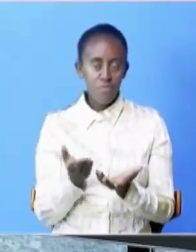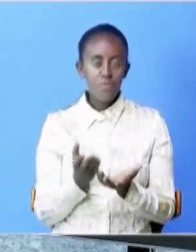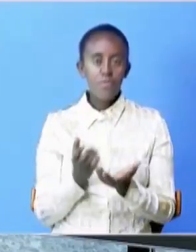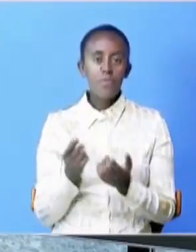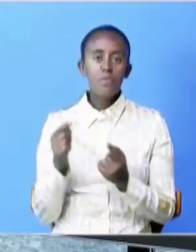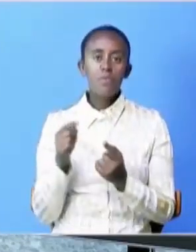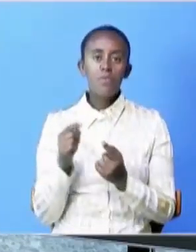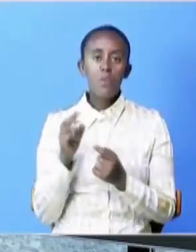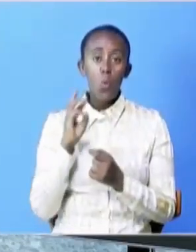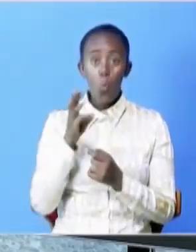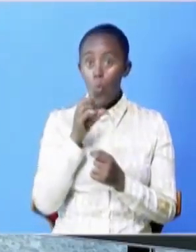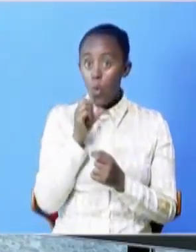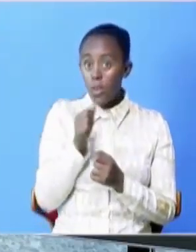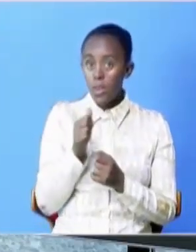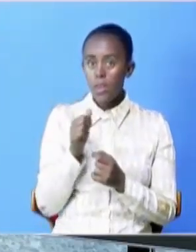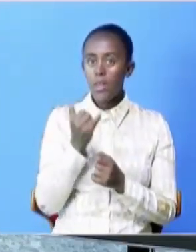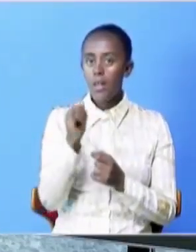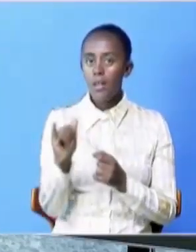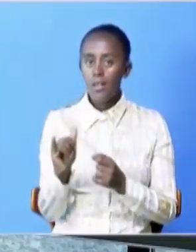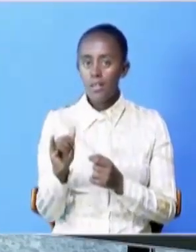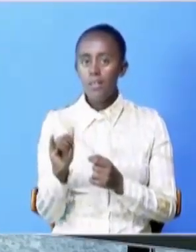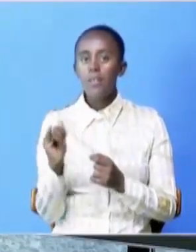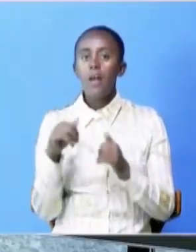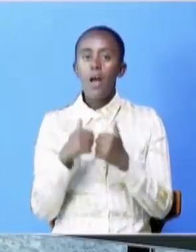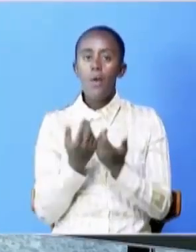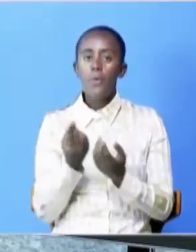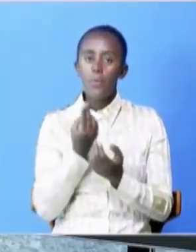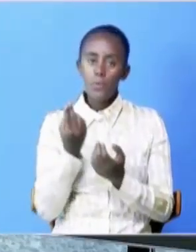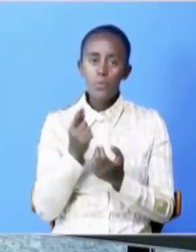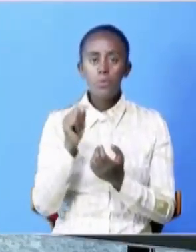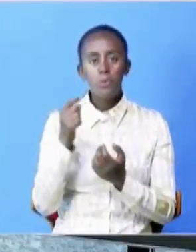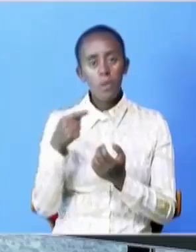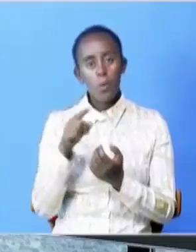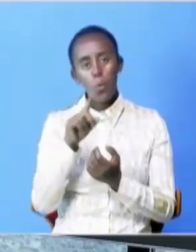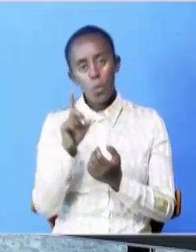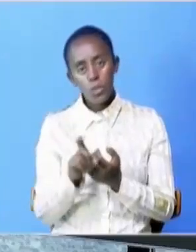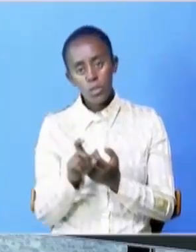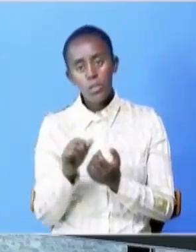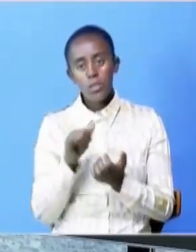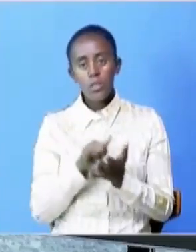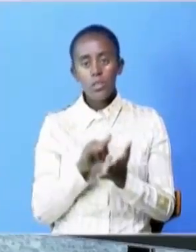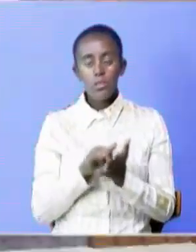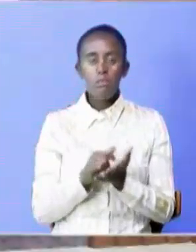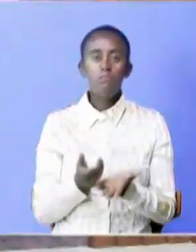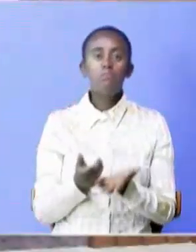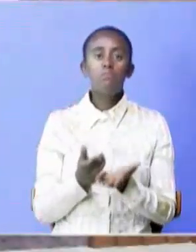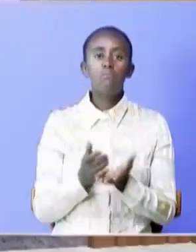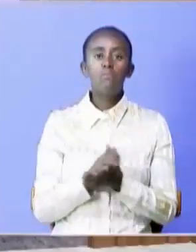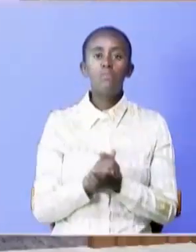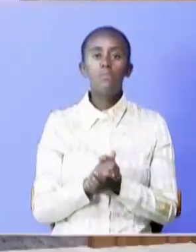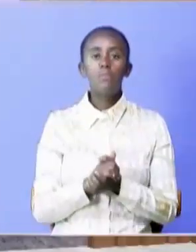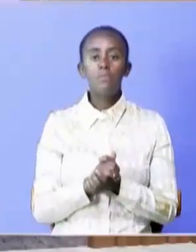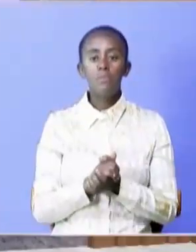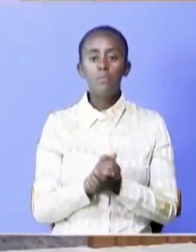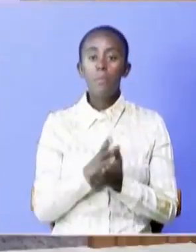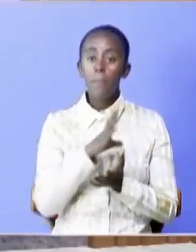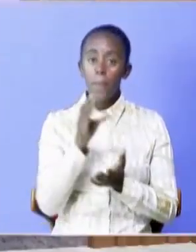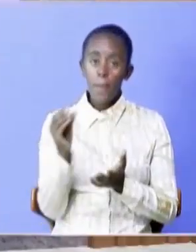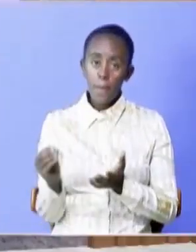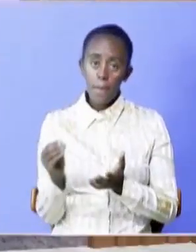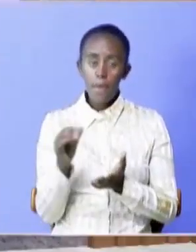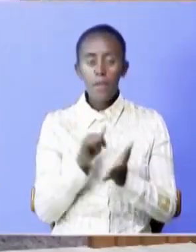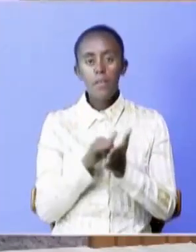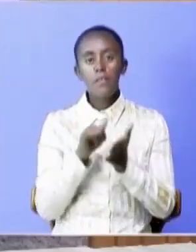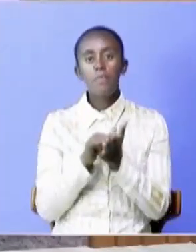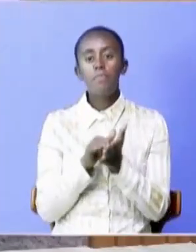cinema, won't they? So that is how we use tag questions, or that we have tag questions. And that